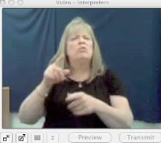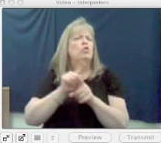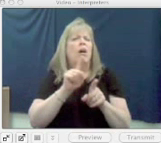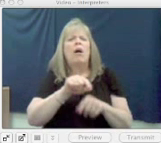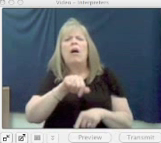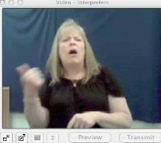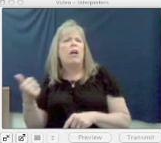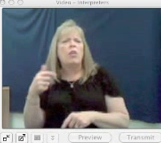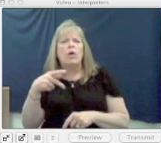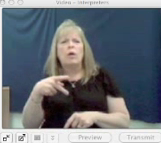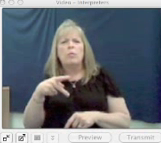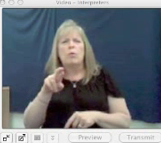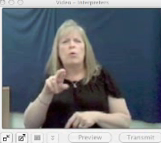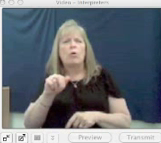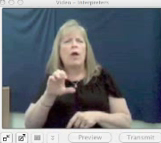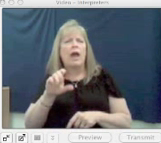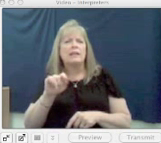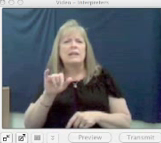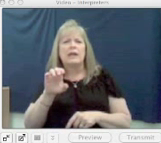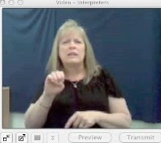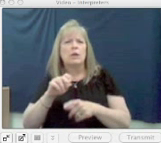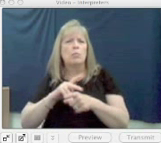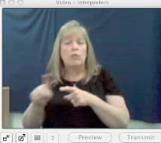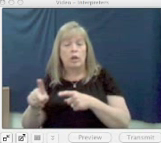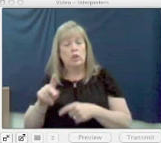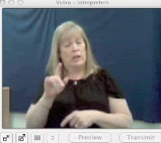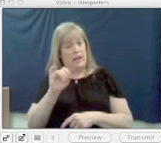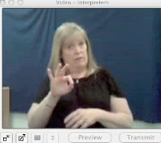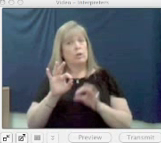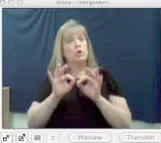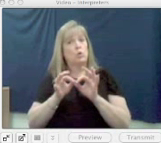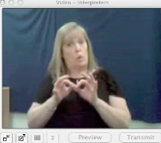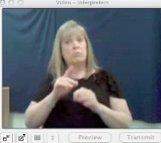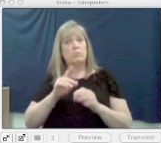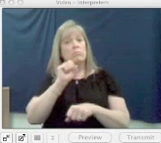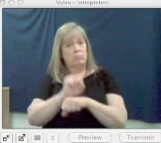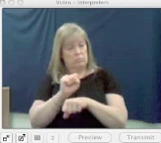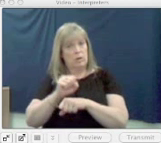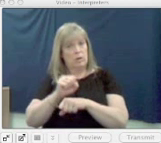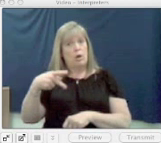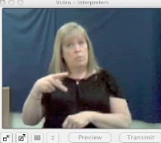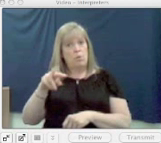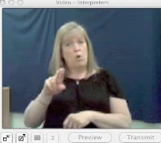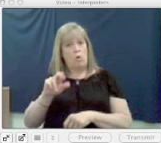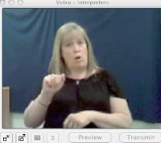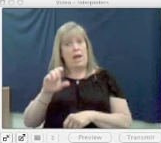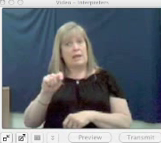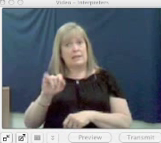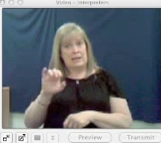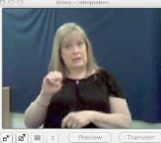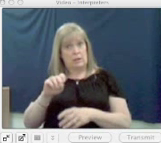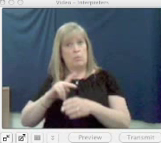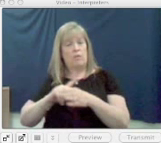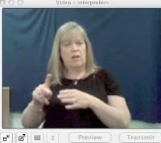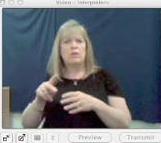If interpreting is a practice profession, we have to recognize the impact that we ourselves have